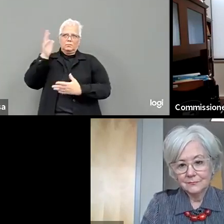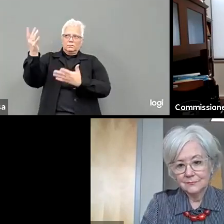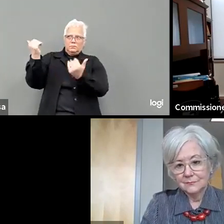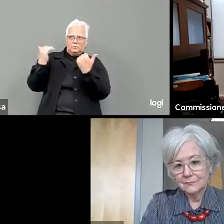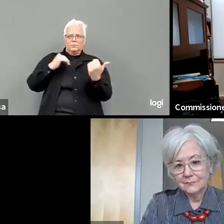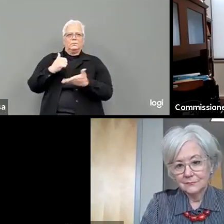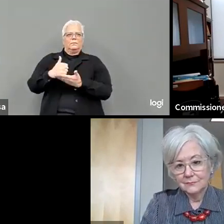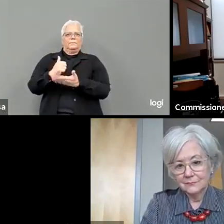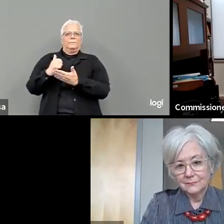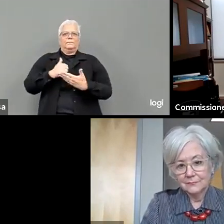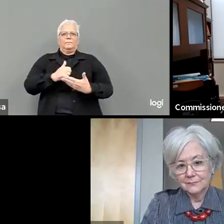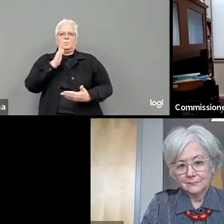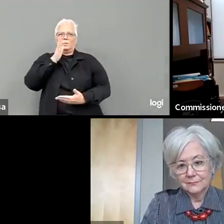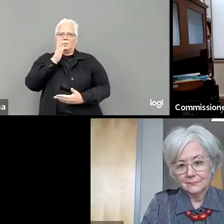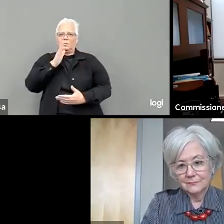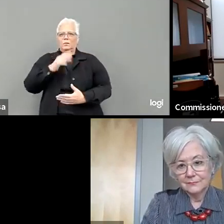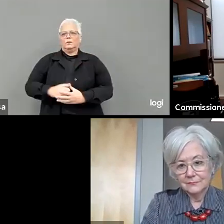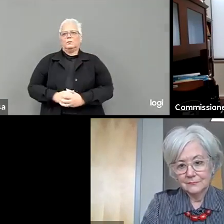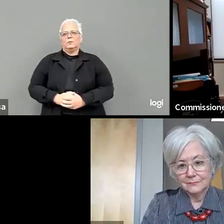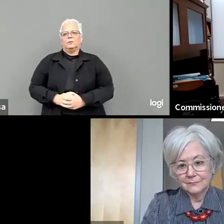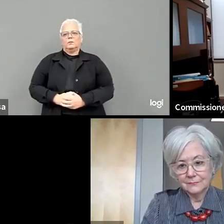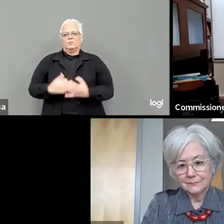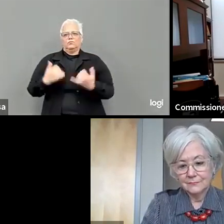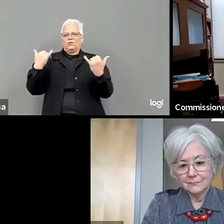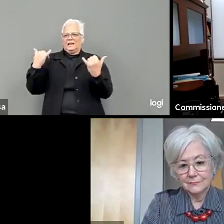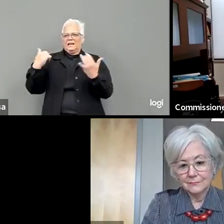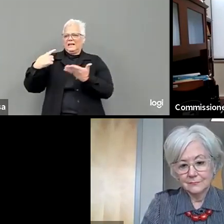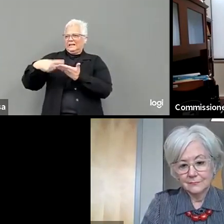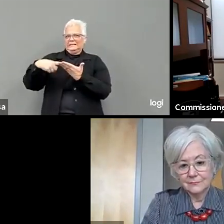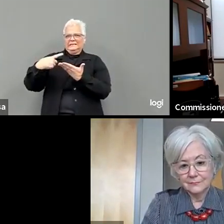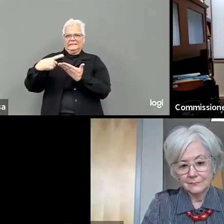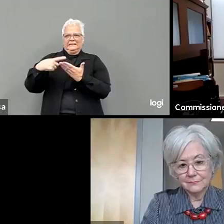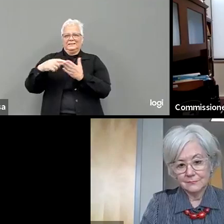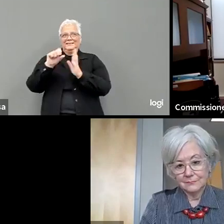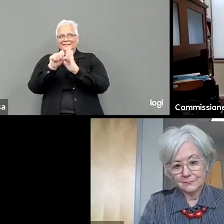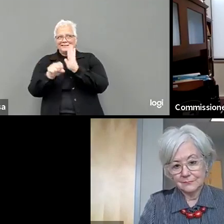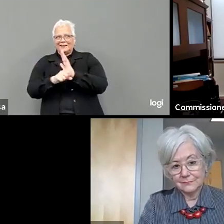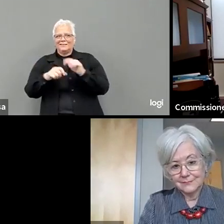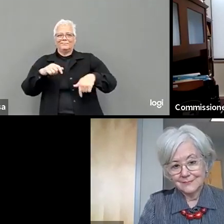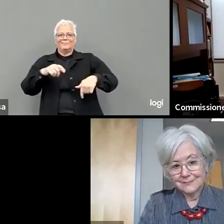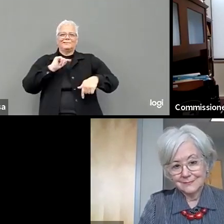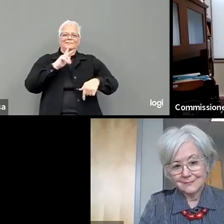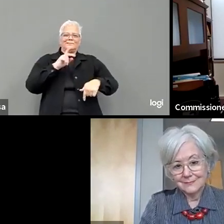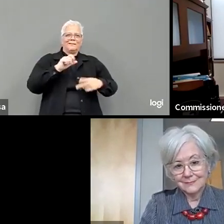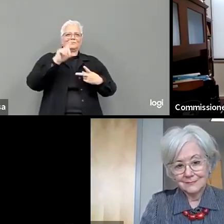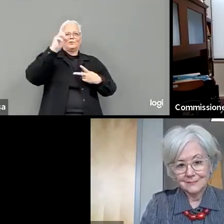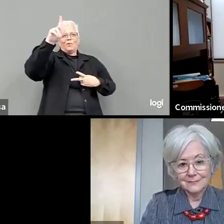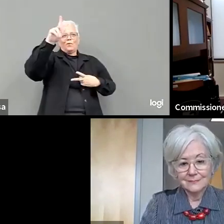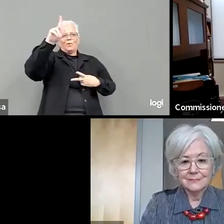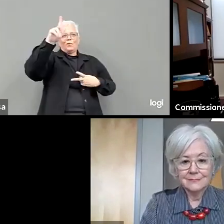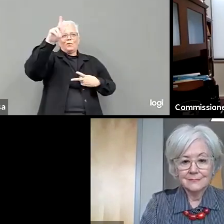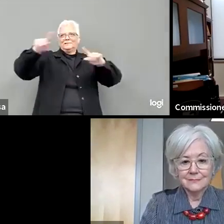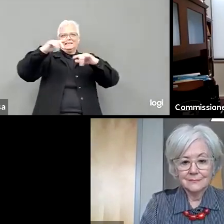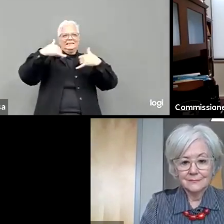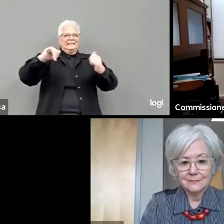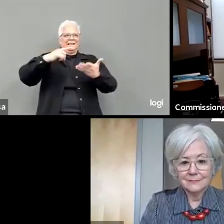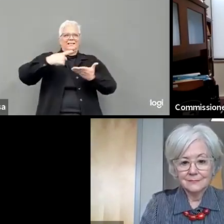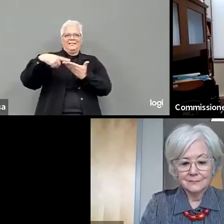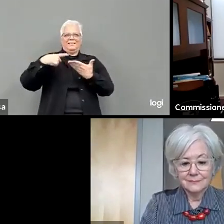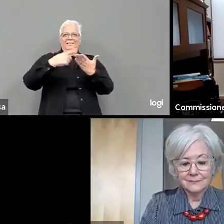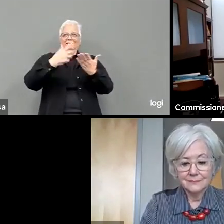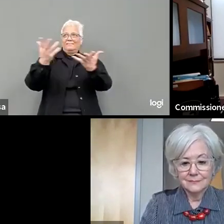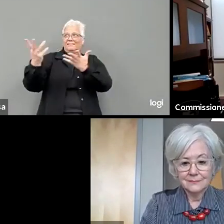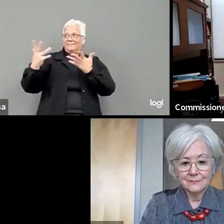about yesterday with the state, Tulsa, and Oklahoma City. We've all agreed this is a tremendous resource that we want in